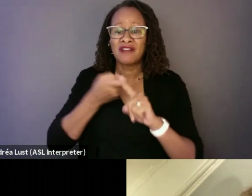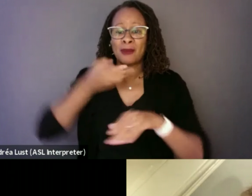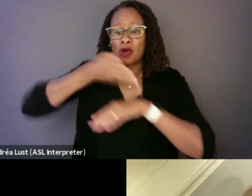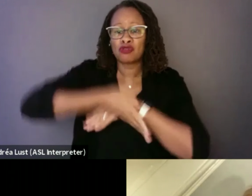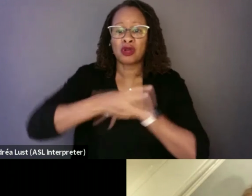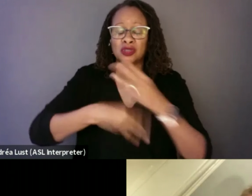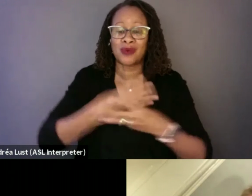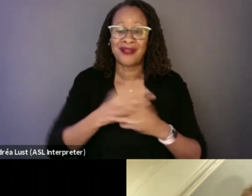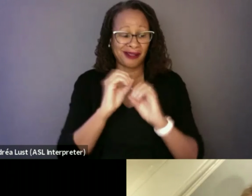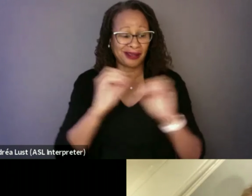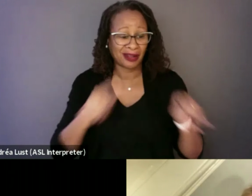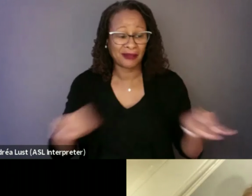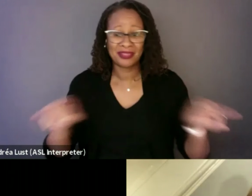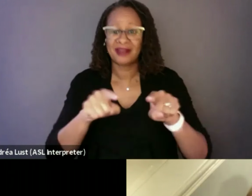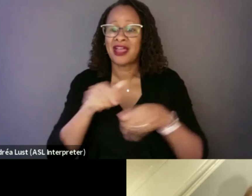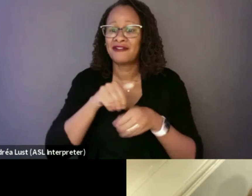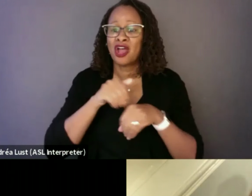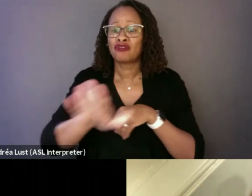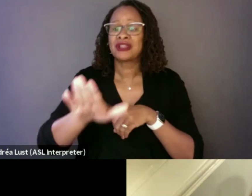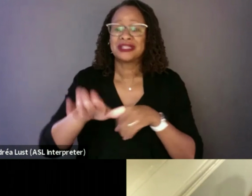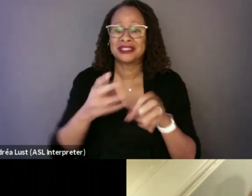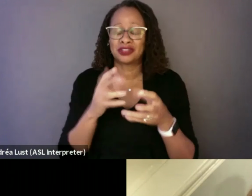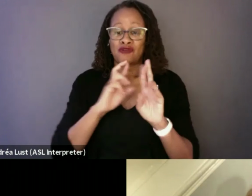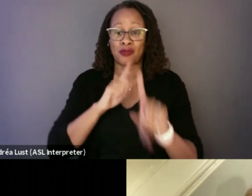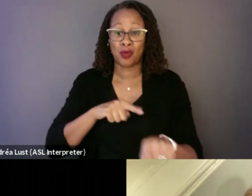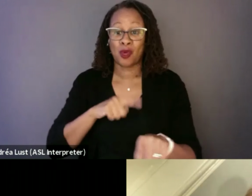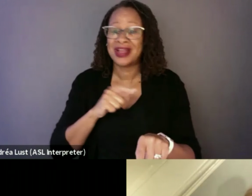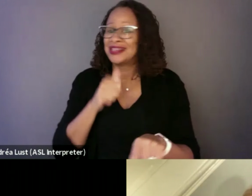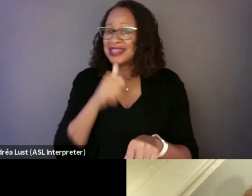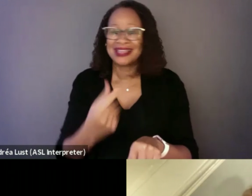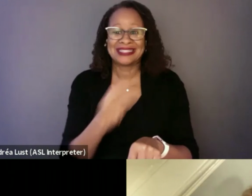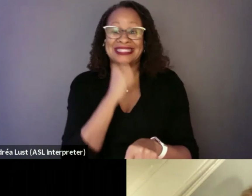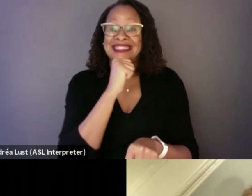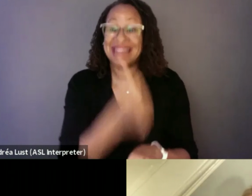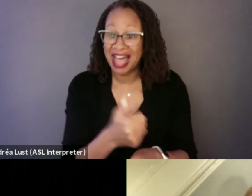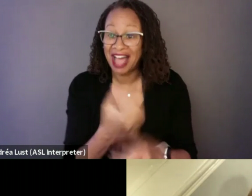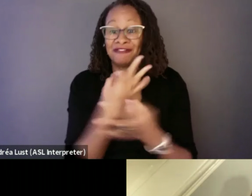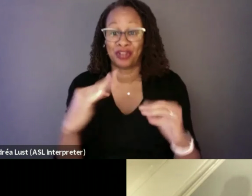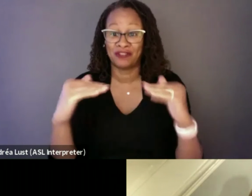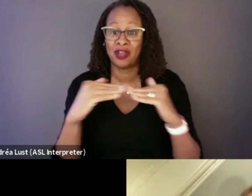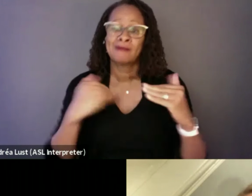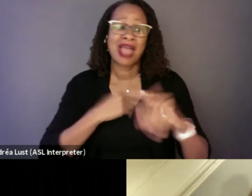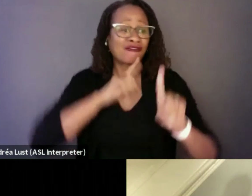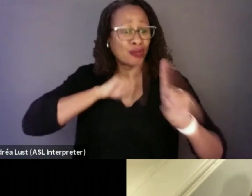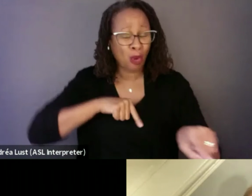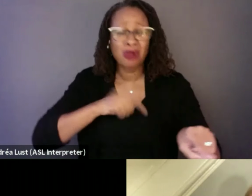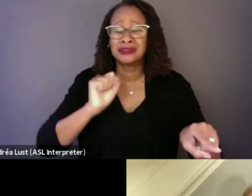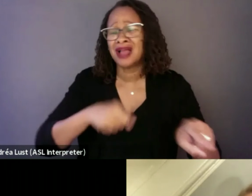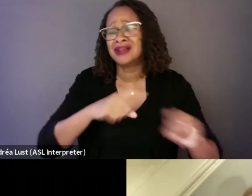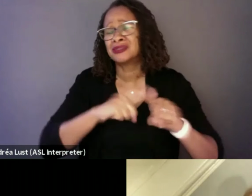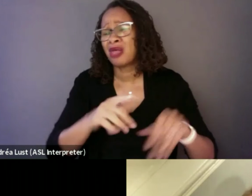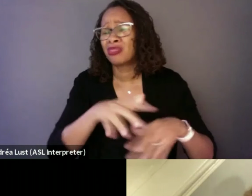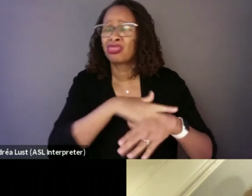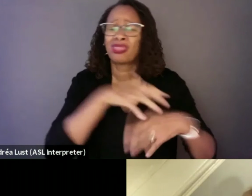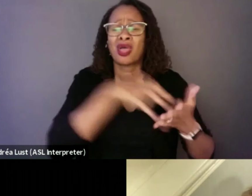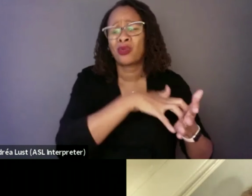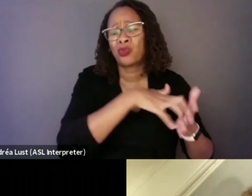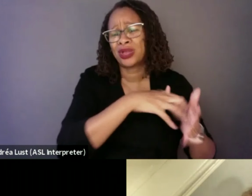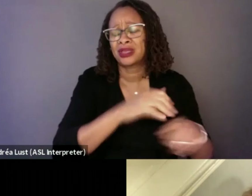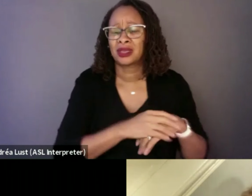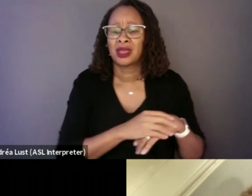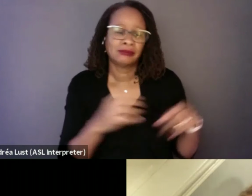of them has released a report saying this was not free and fair. There's been reports, but they are, you know, compromised,